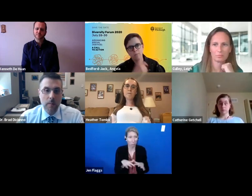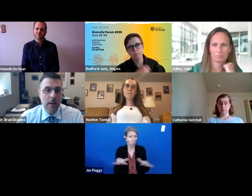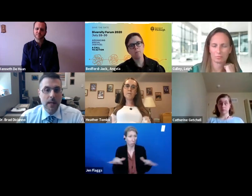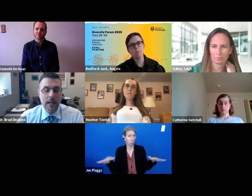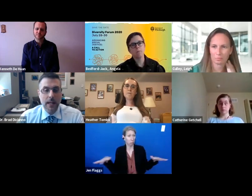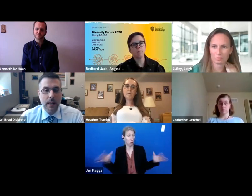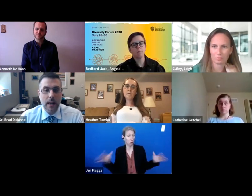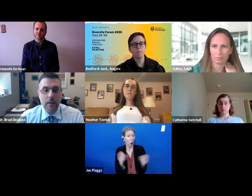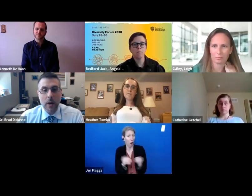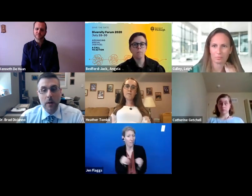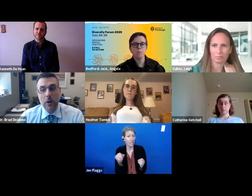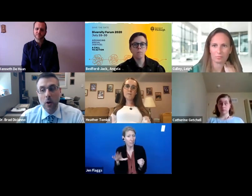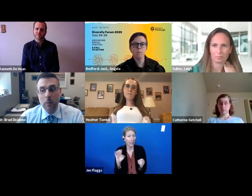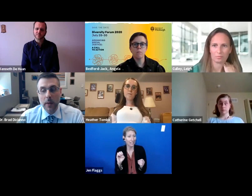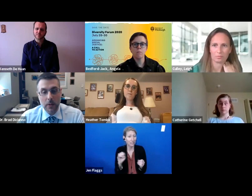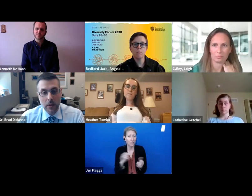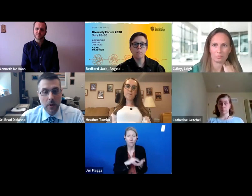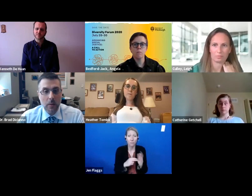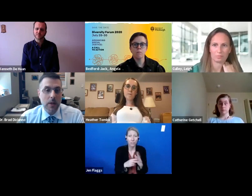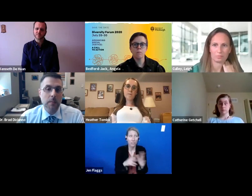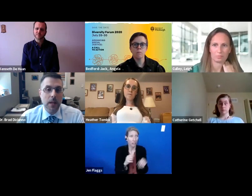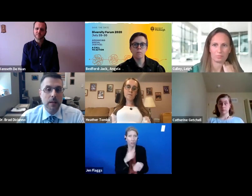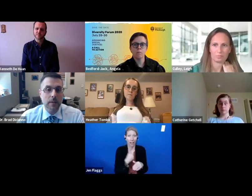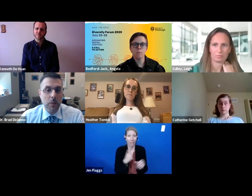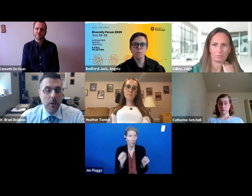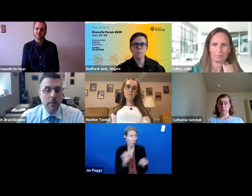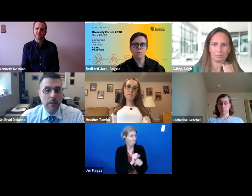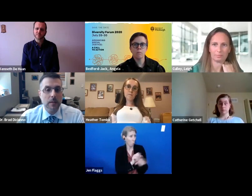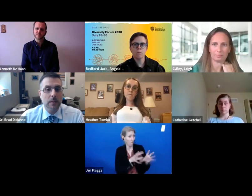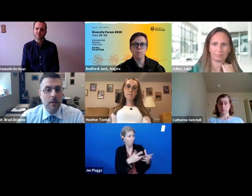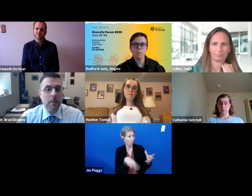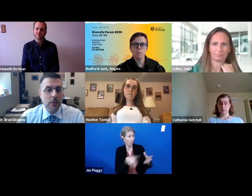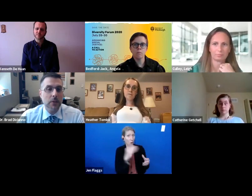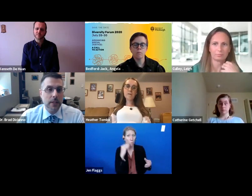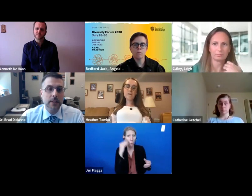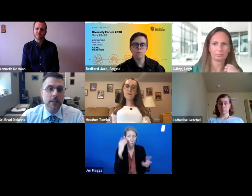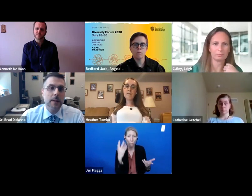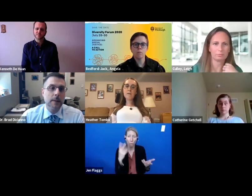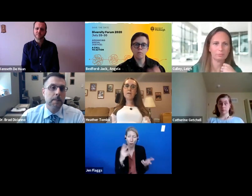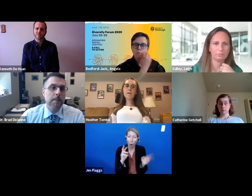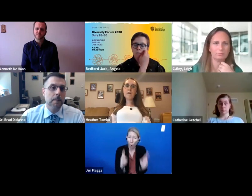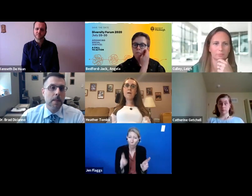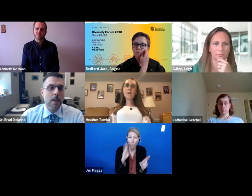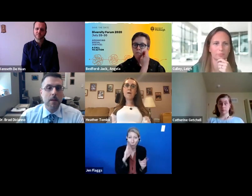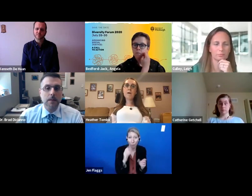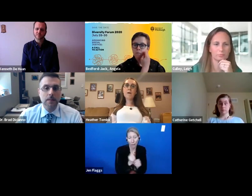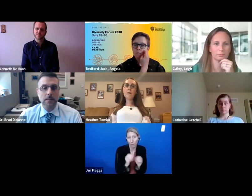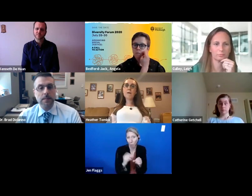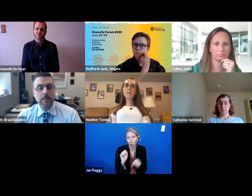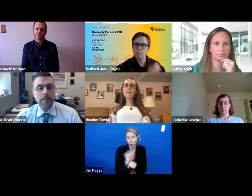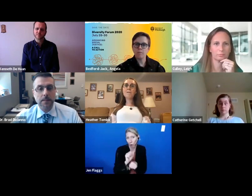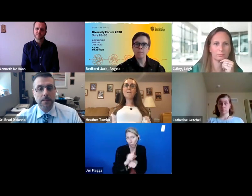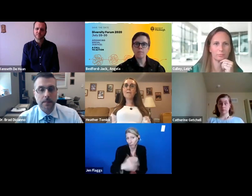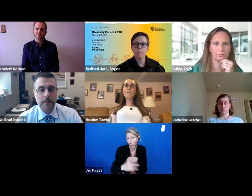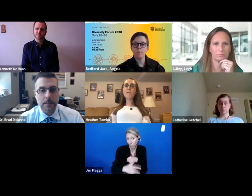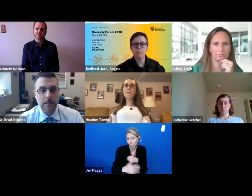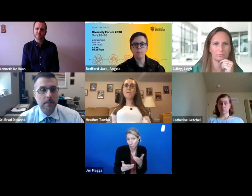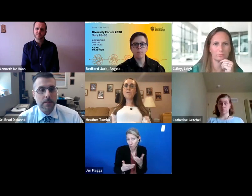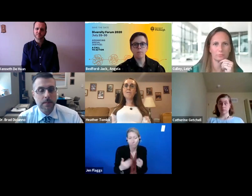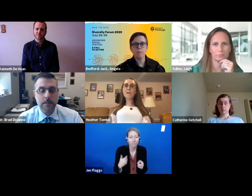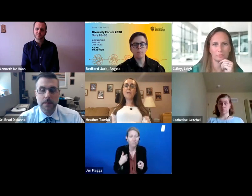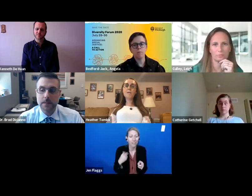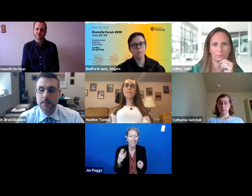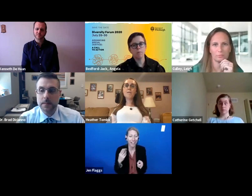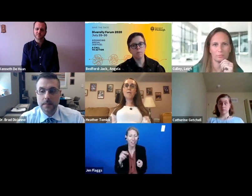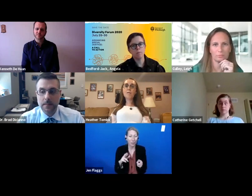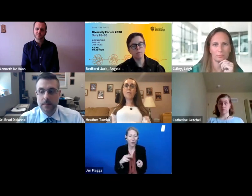at home. And I would hope that would open up a lot of employment opportunities. This is Heather. And